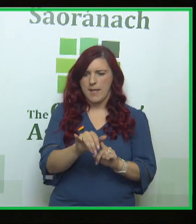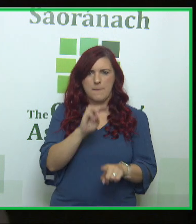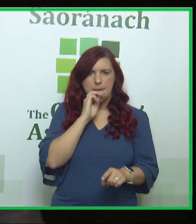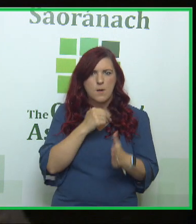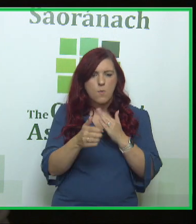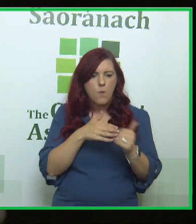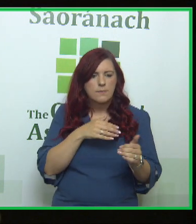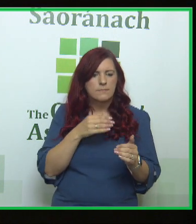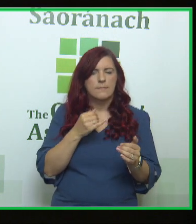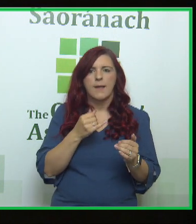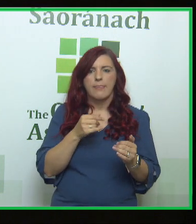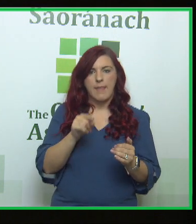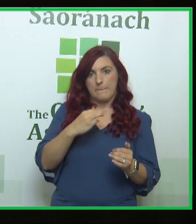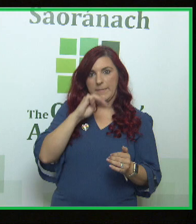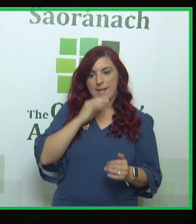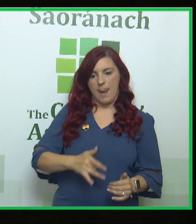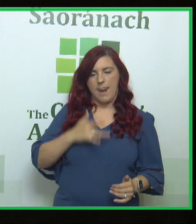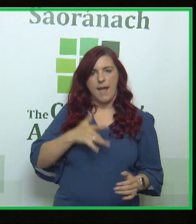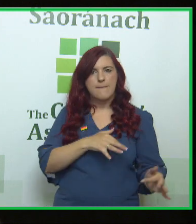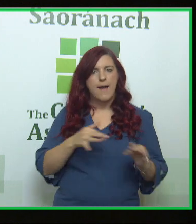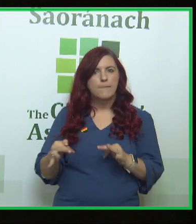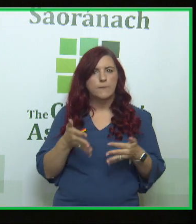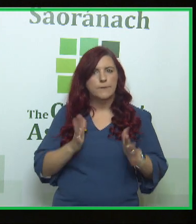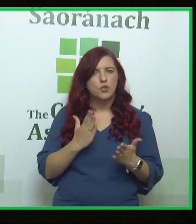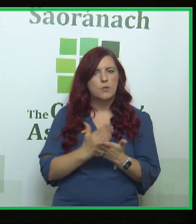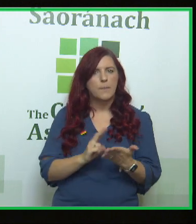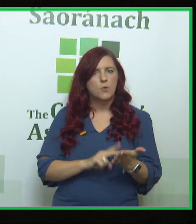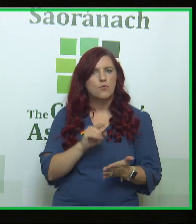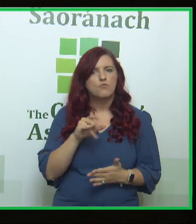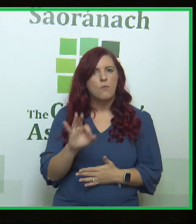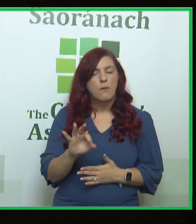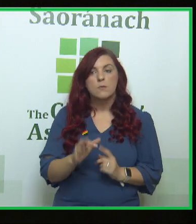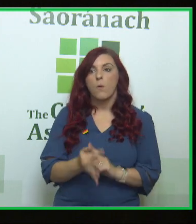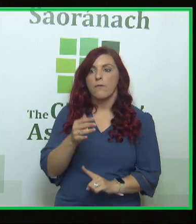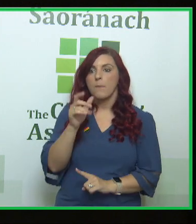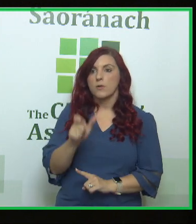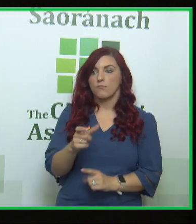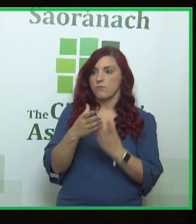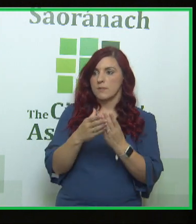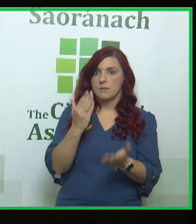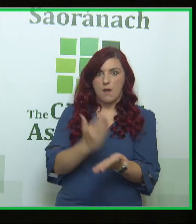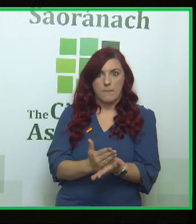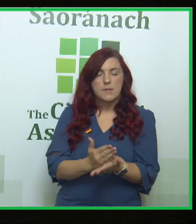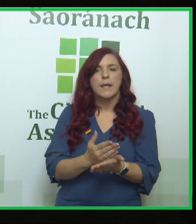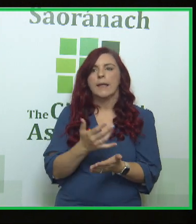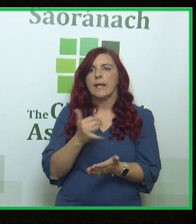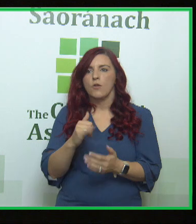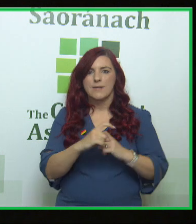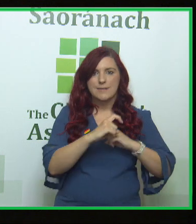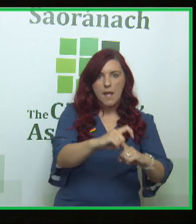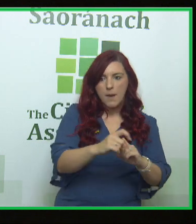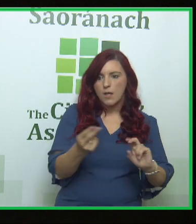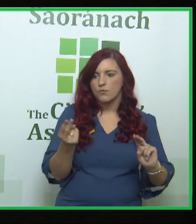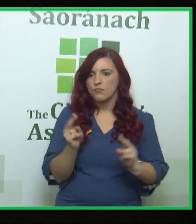life after drug use. So when a person resolves their drug use, whether that's to stabilise, reduce